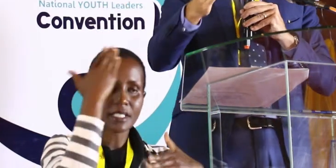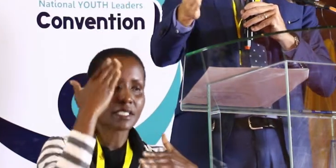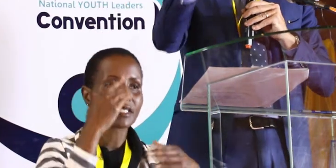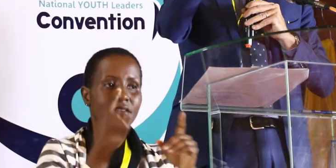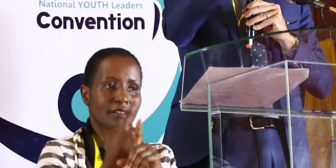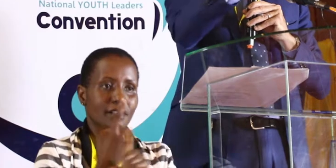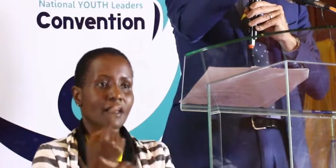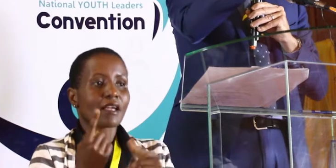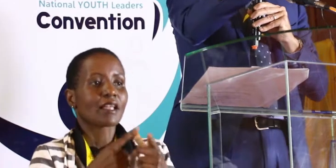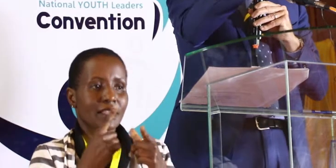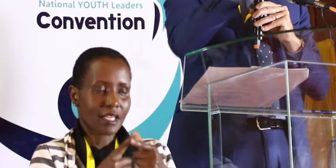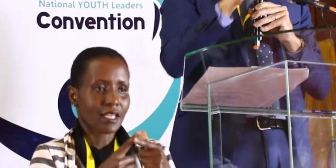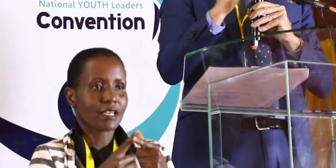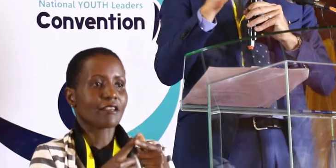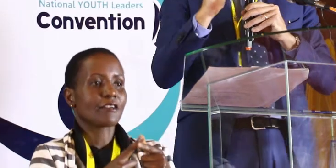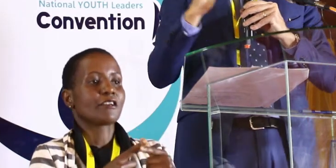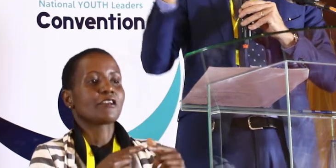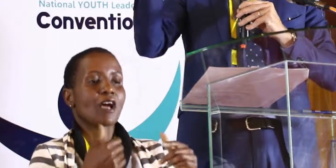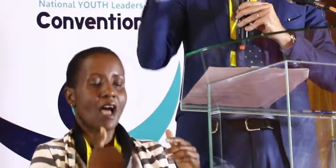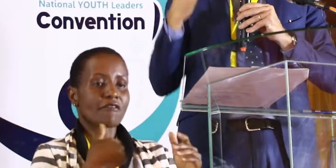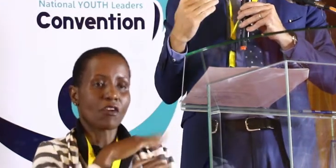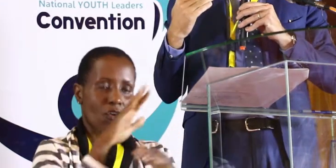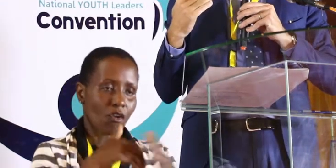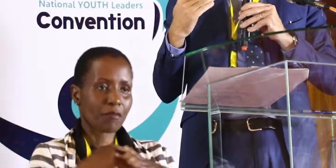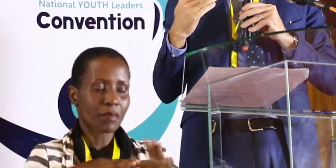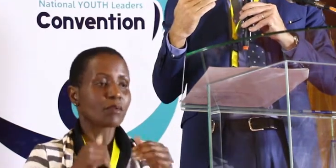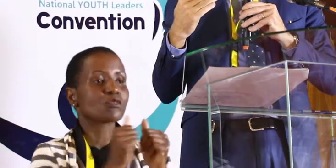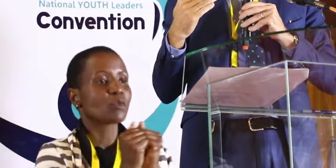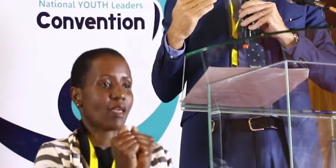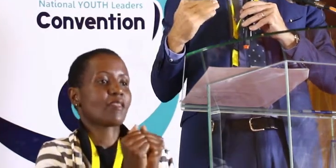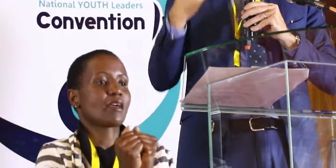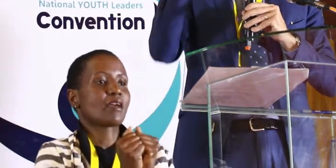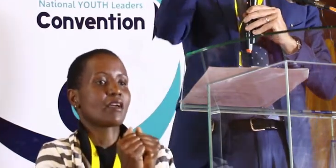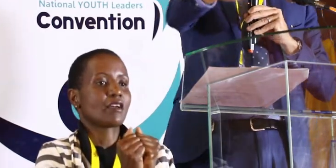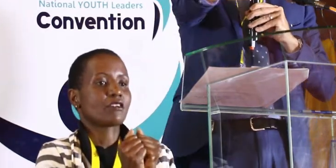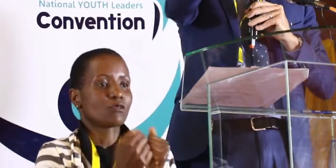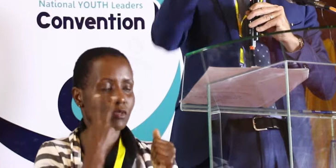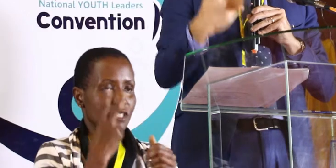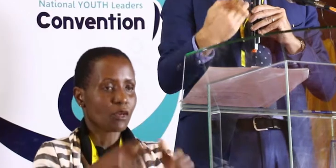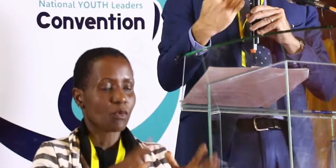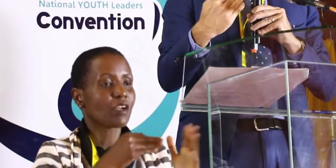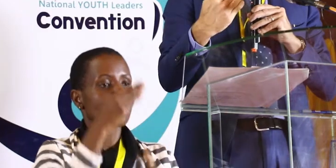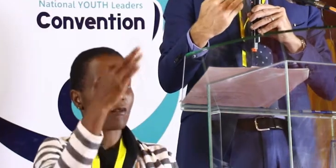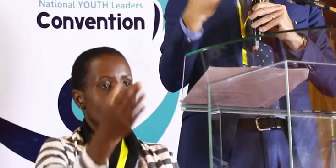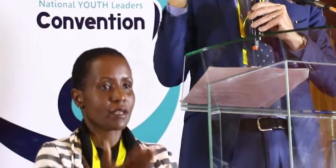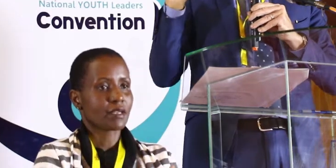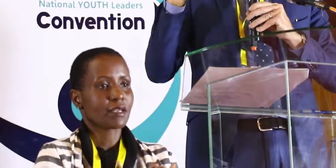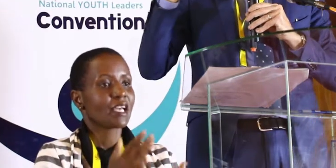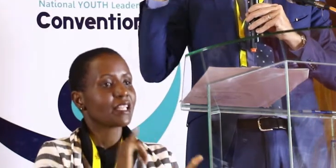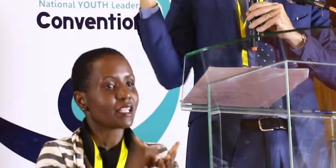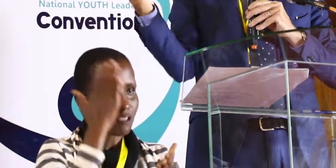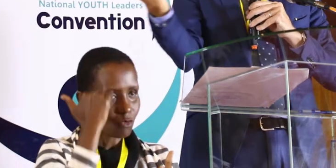and brokering different points of views. And that's why we are invited by the government to this country.